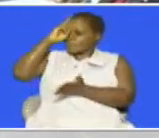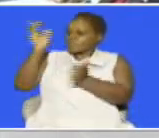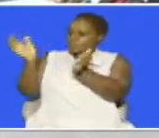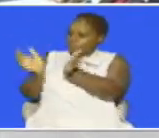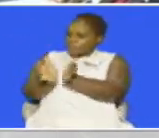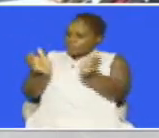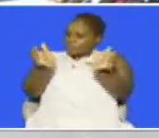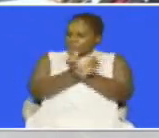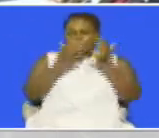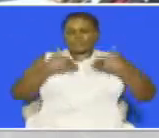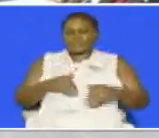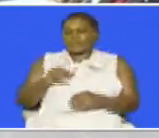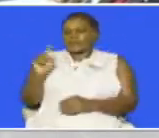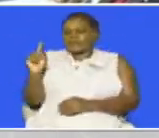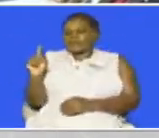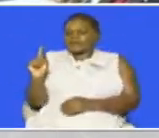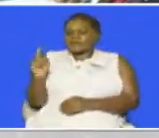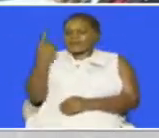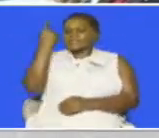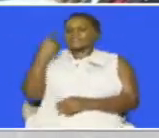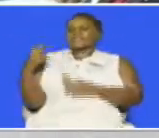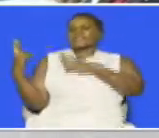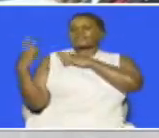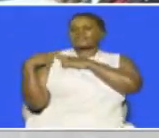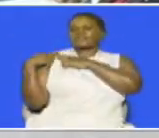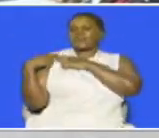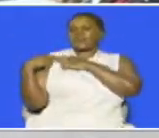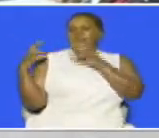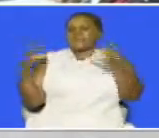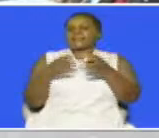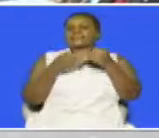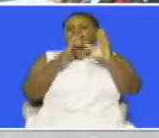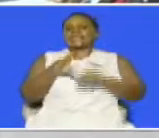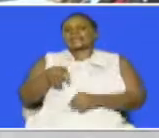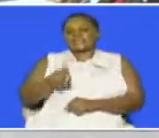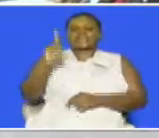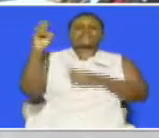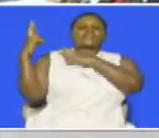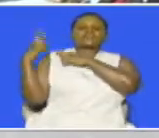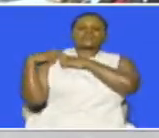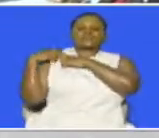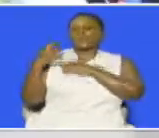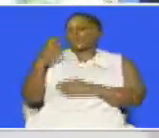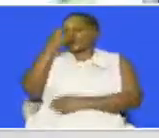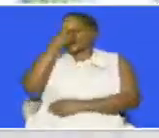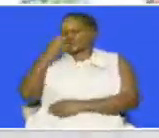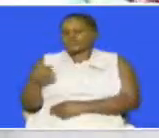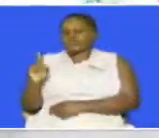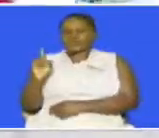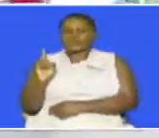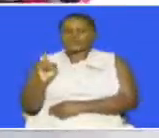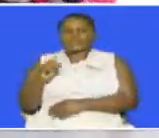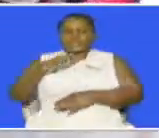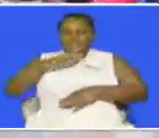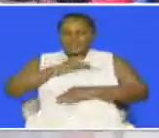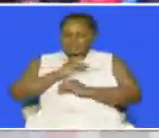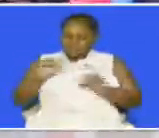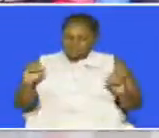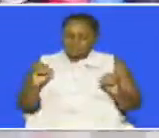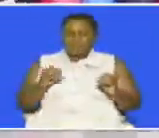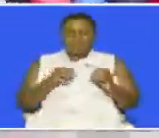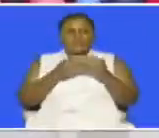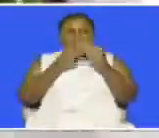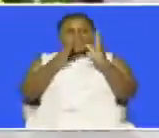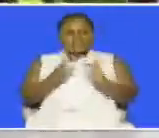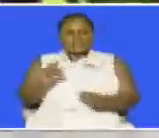the culprit. Because the buck stops with the party leader. The party leader is William Samoei Ruto. Isitoshe, baadhi ya wanasiasa kutoka